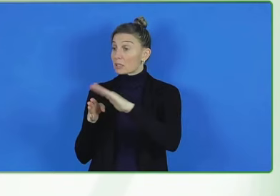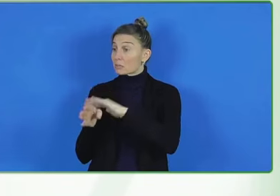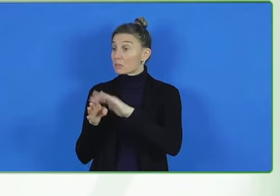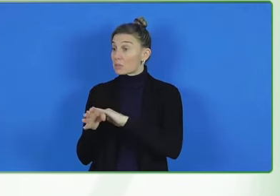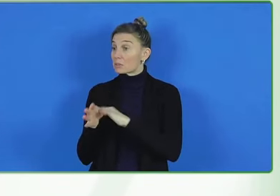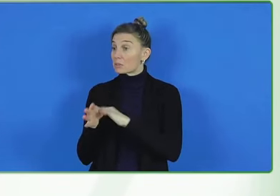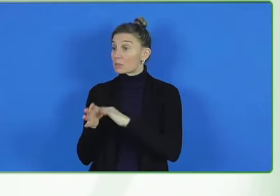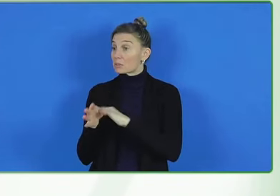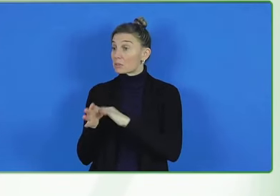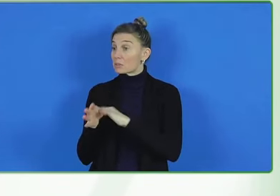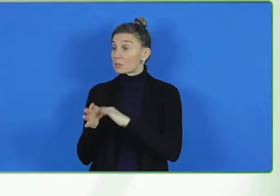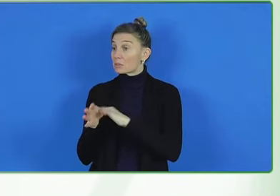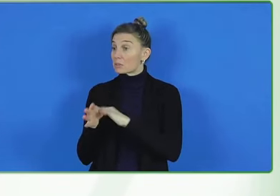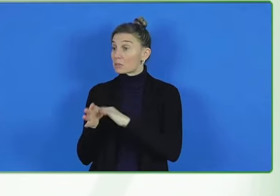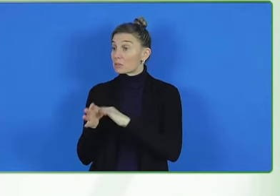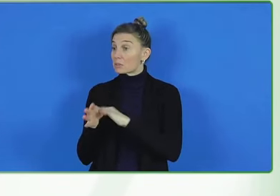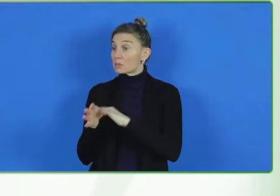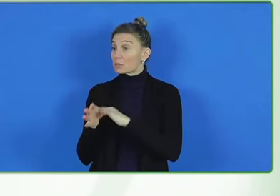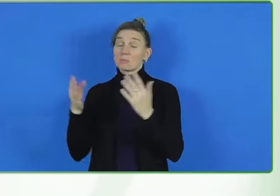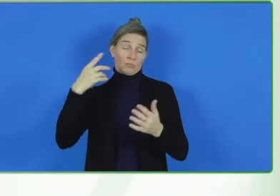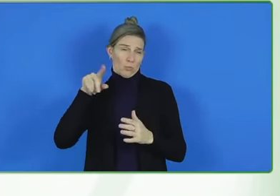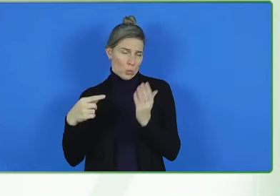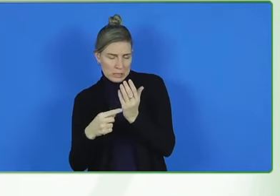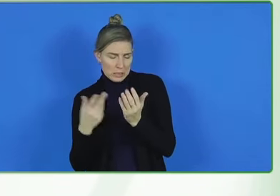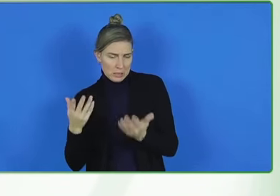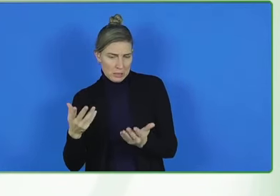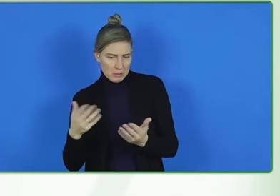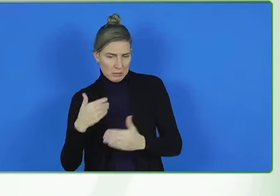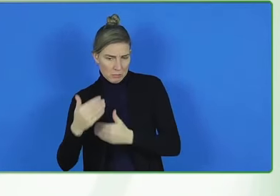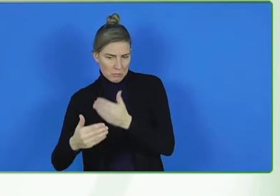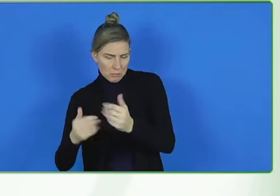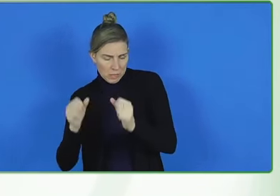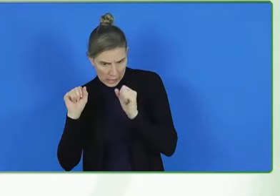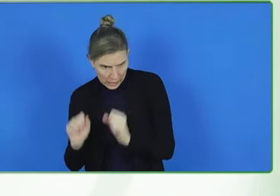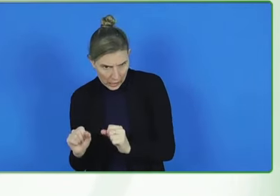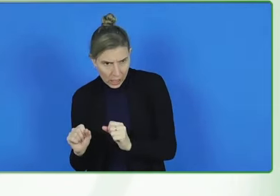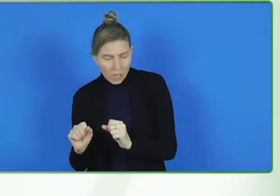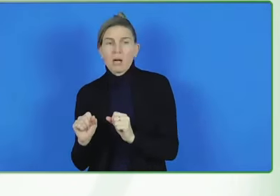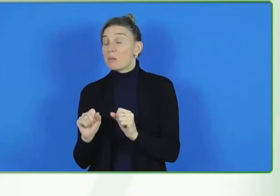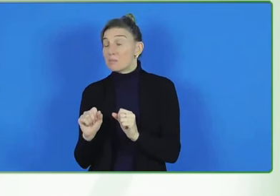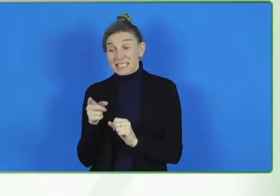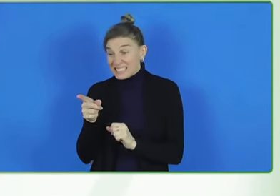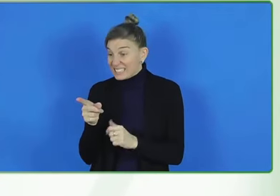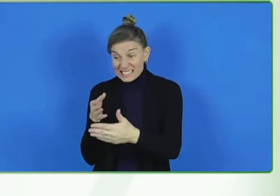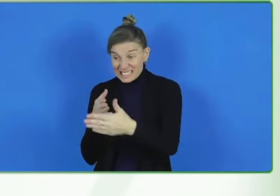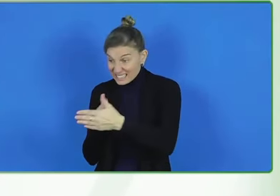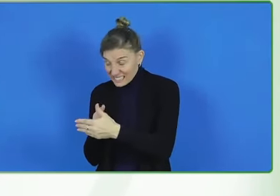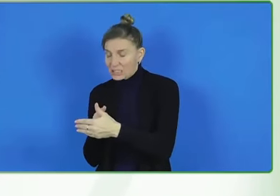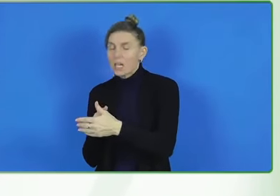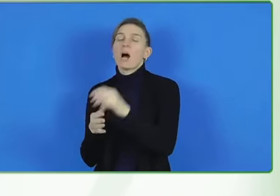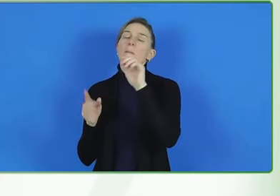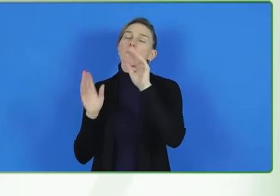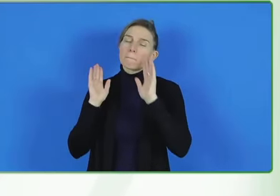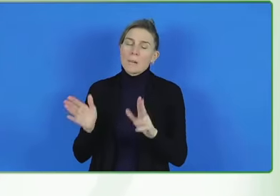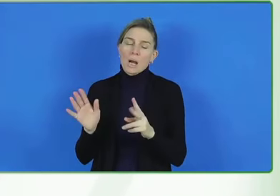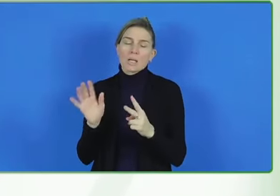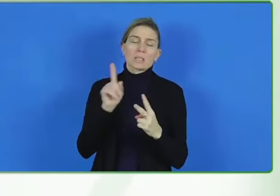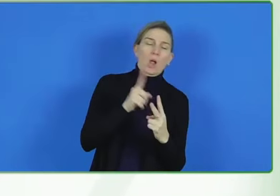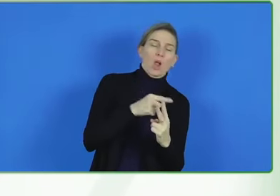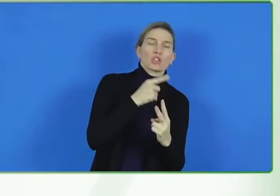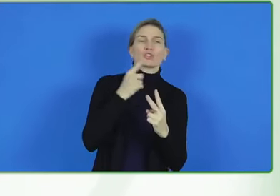reasons, it's obliged to provide alternative access. And the next slide.